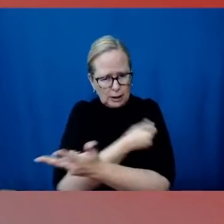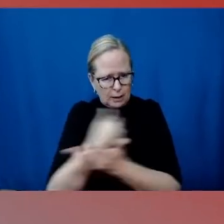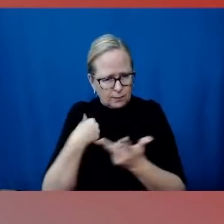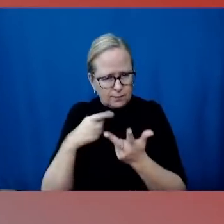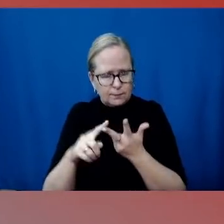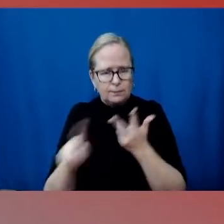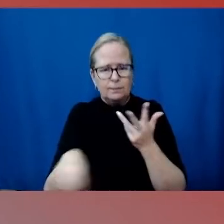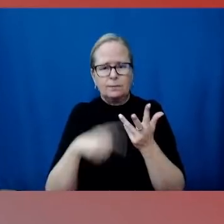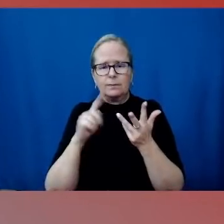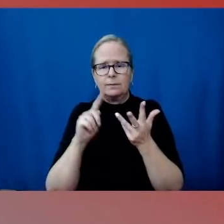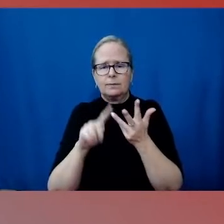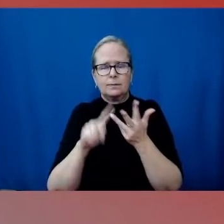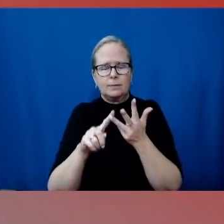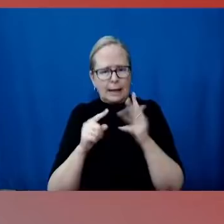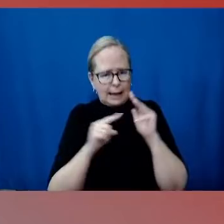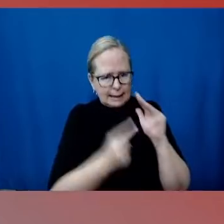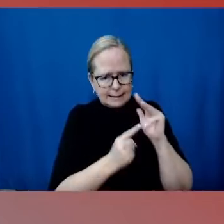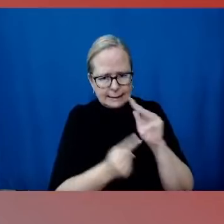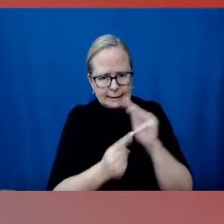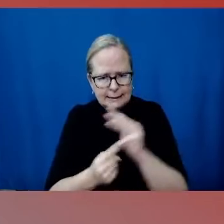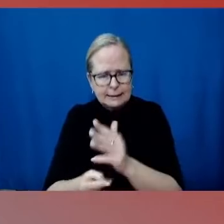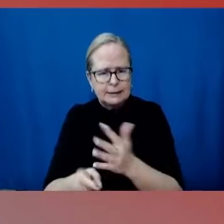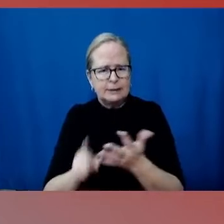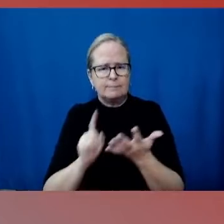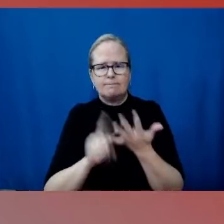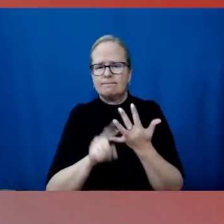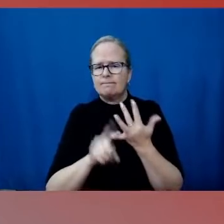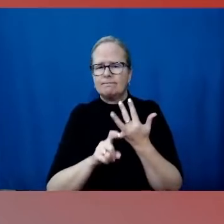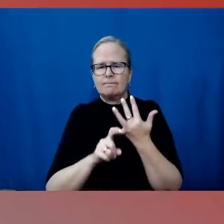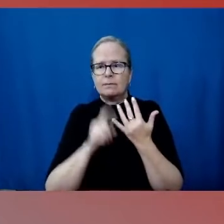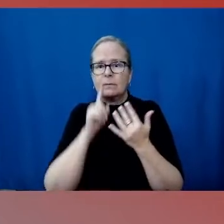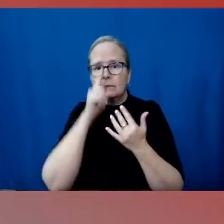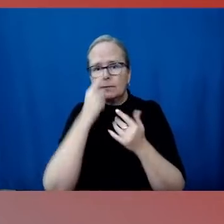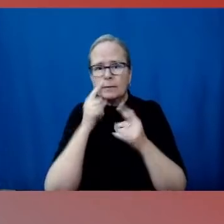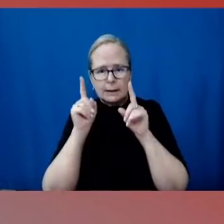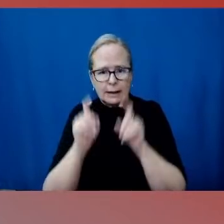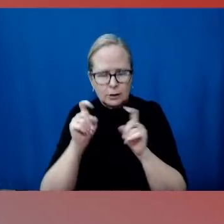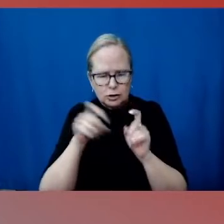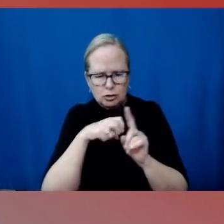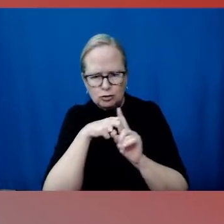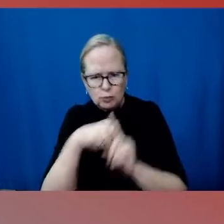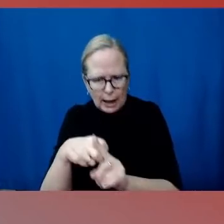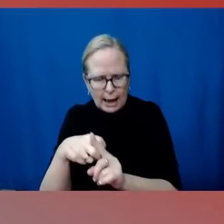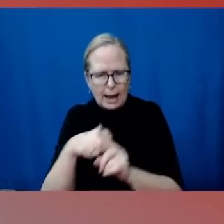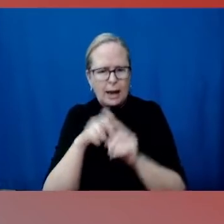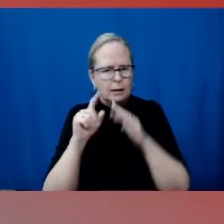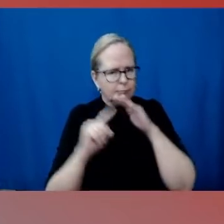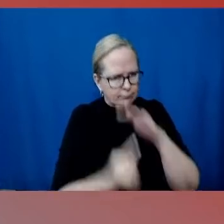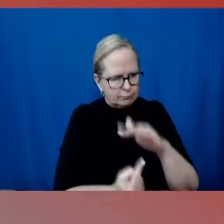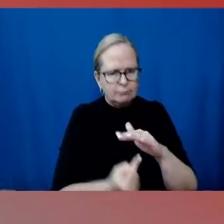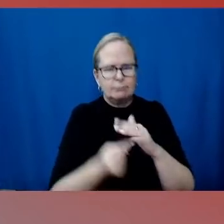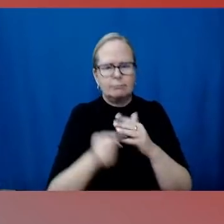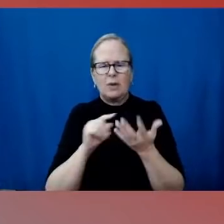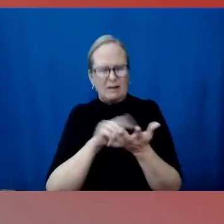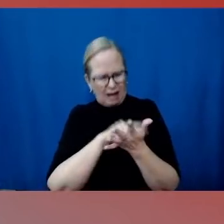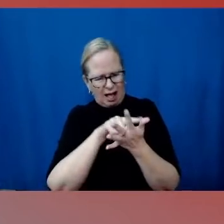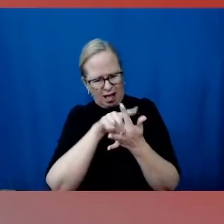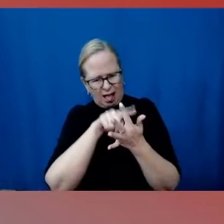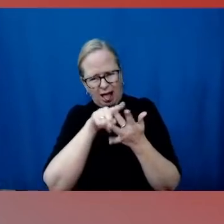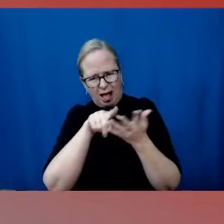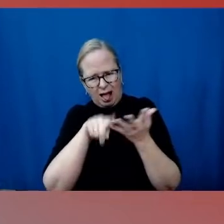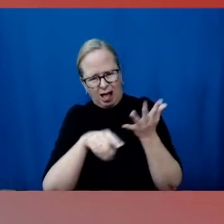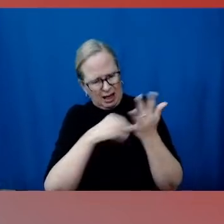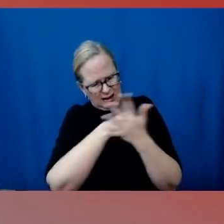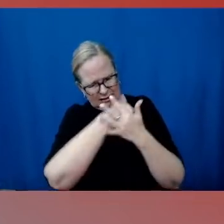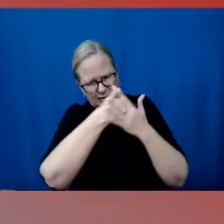have isolation, we have test, trace, and isolation measures. So we have really, really a lot of tools that can be